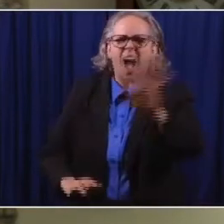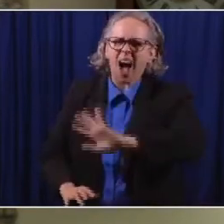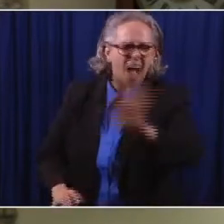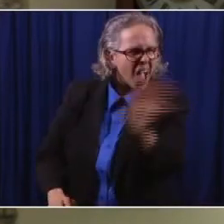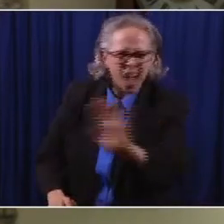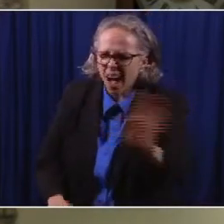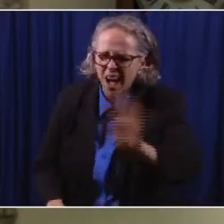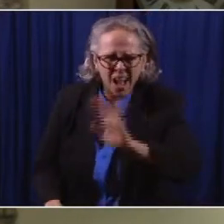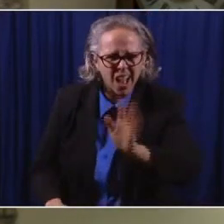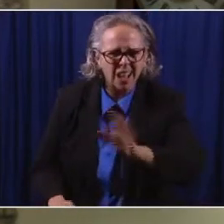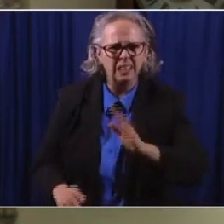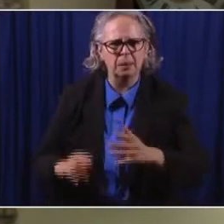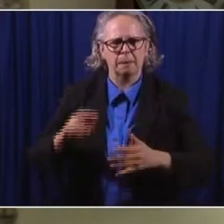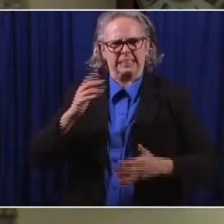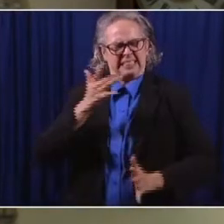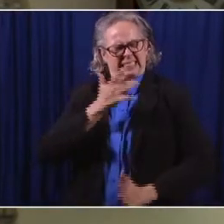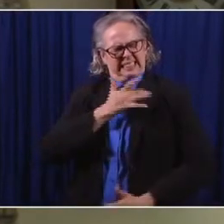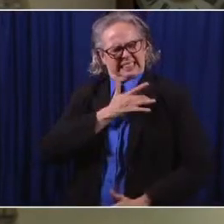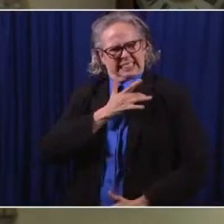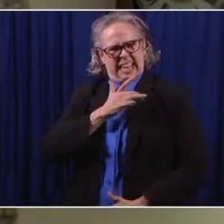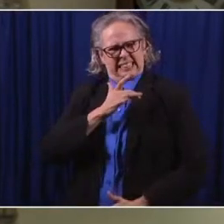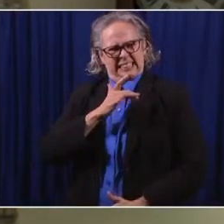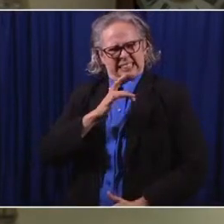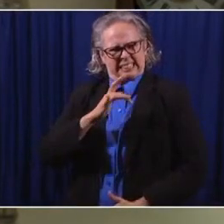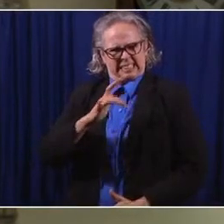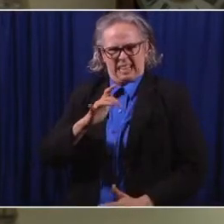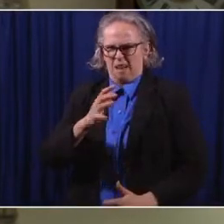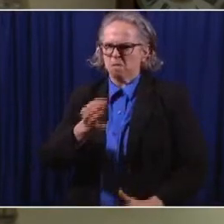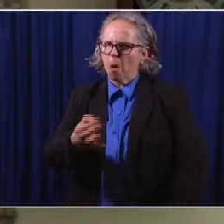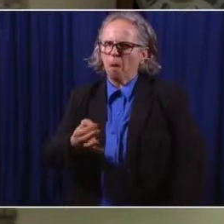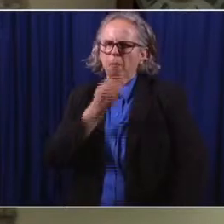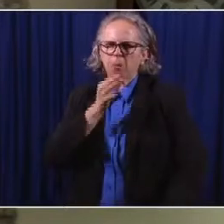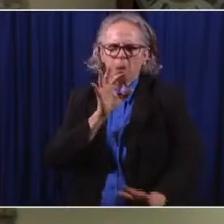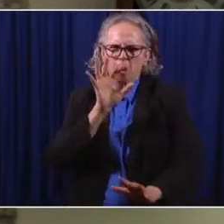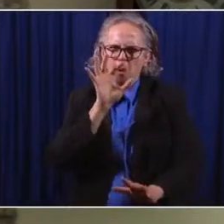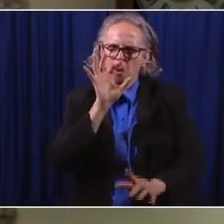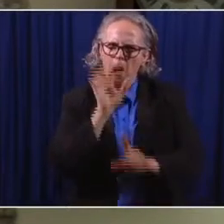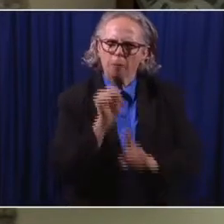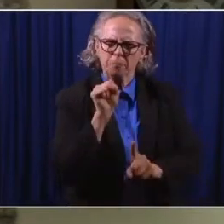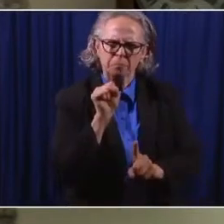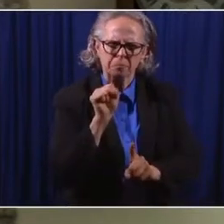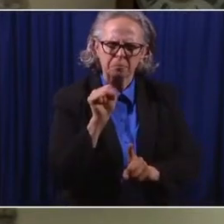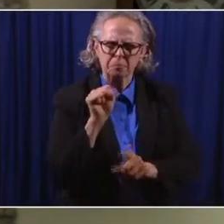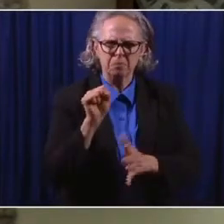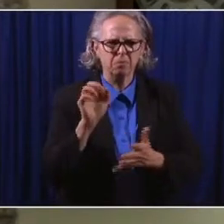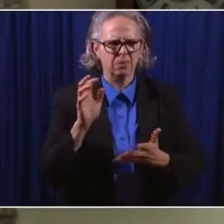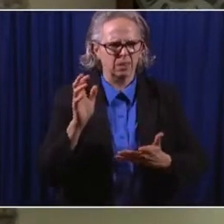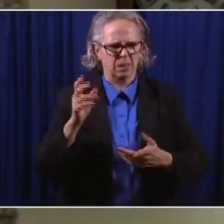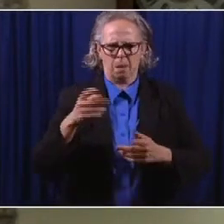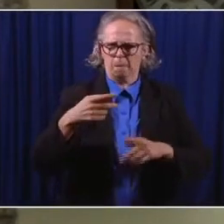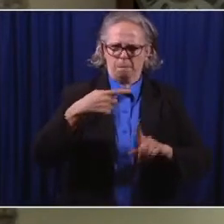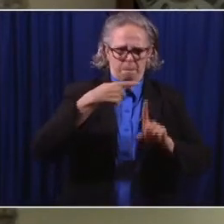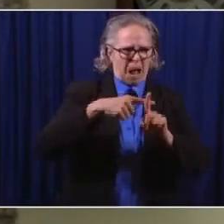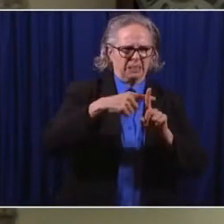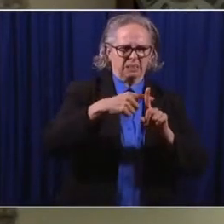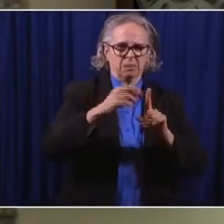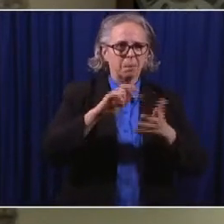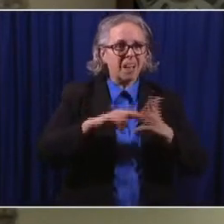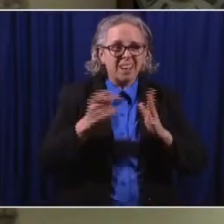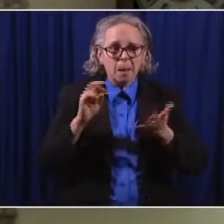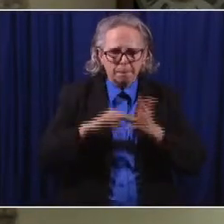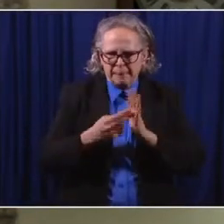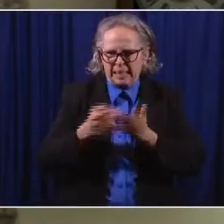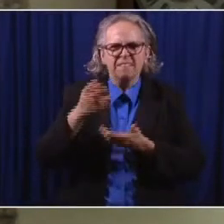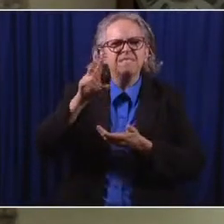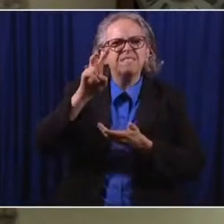they're showing someone that is still has a virus or has cells, but is not maybe